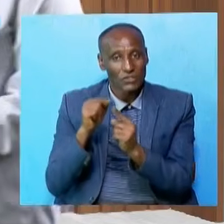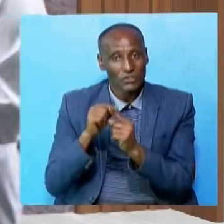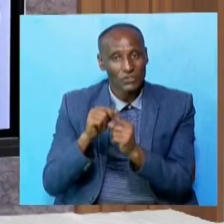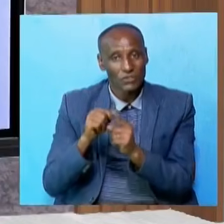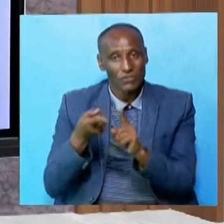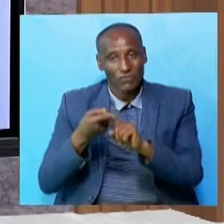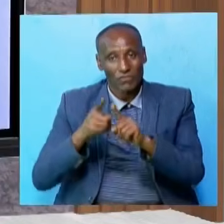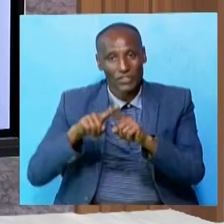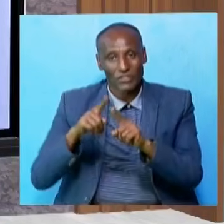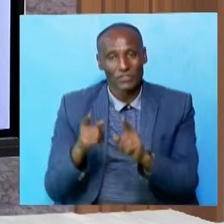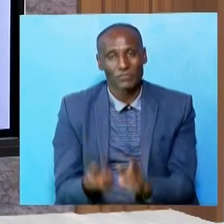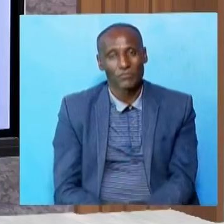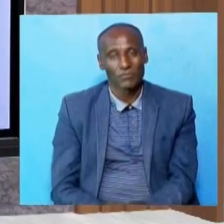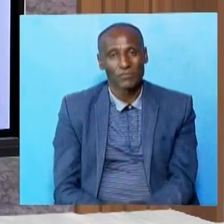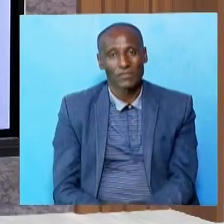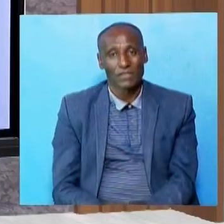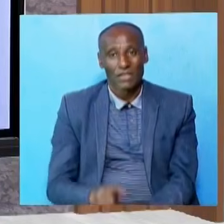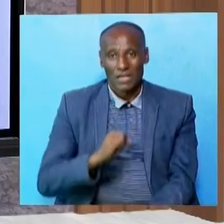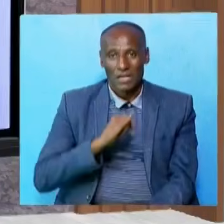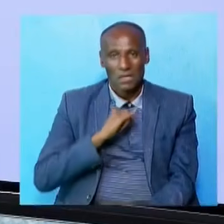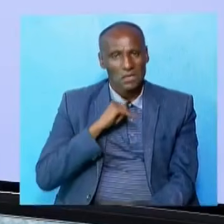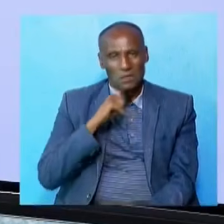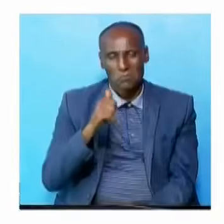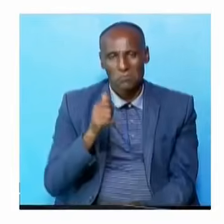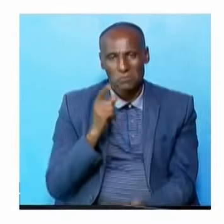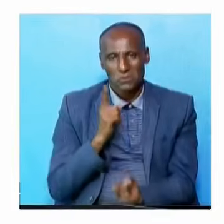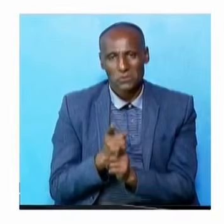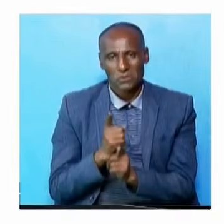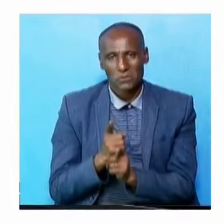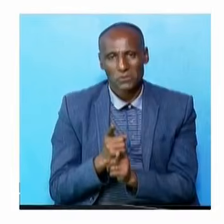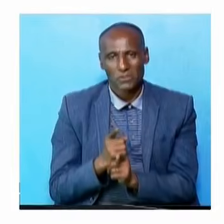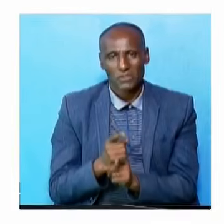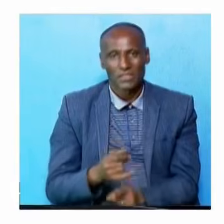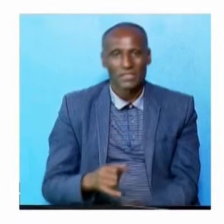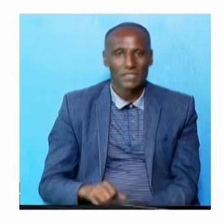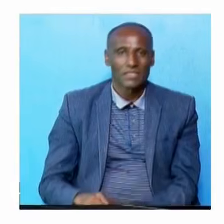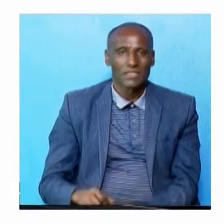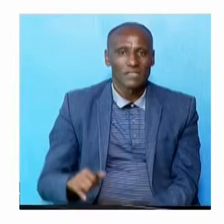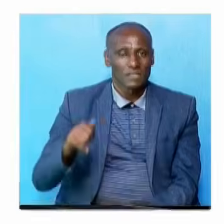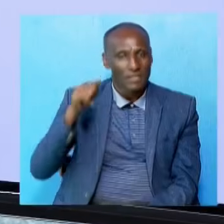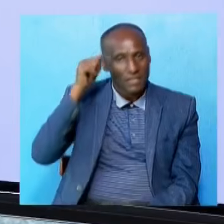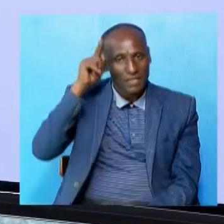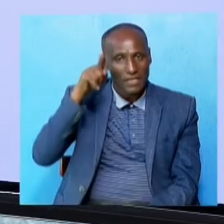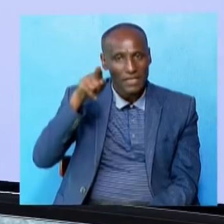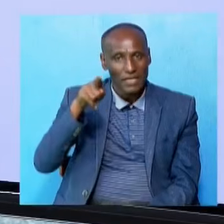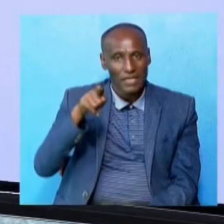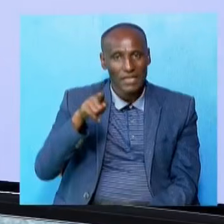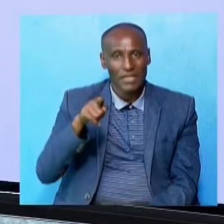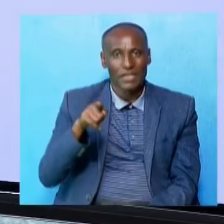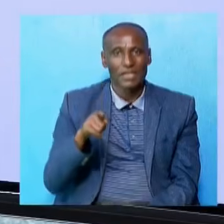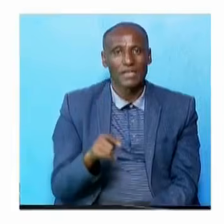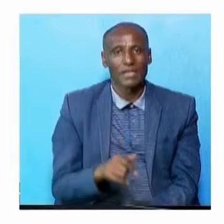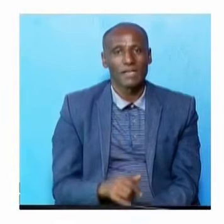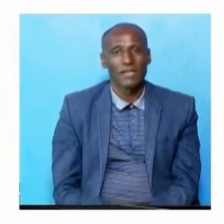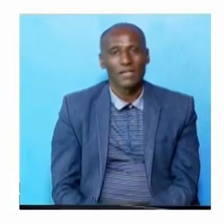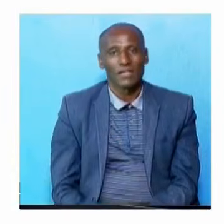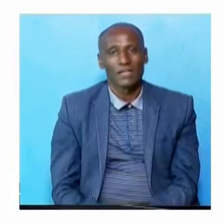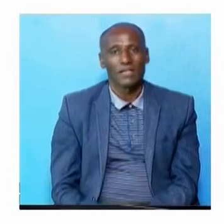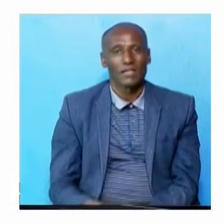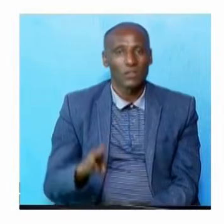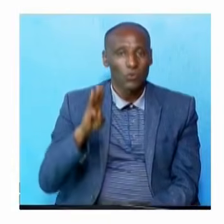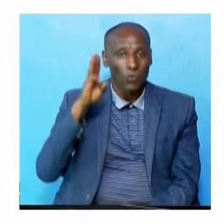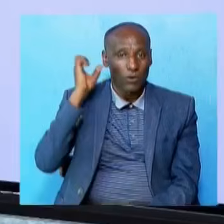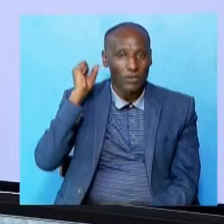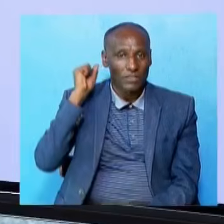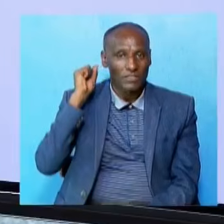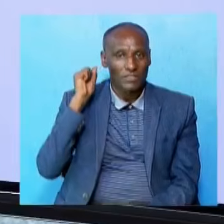Very good. I am sure you said what? He. Then let's follow this form. He